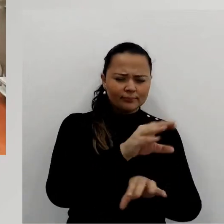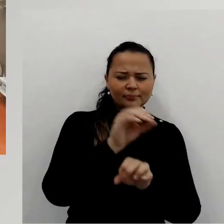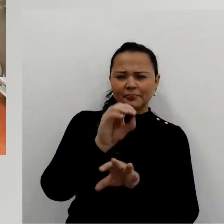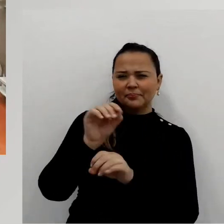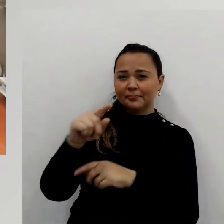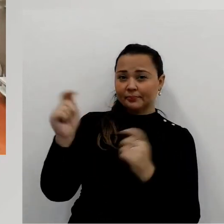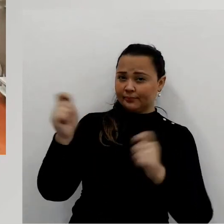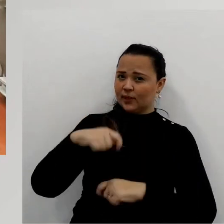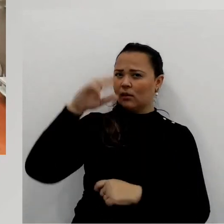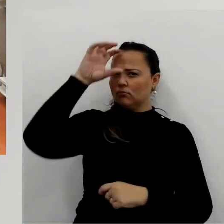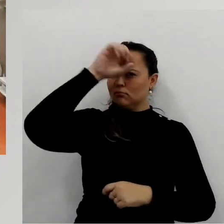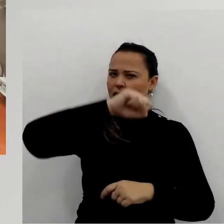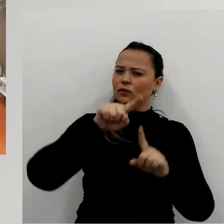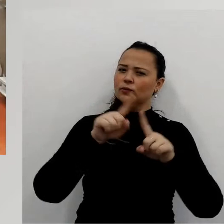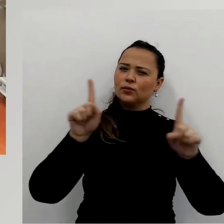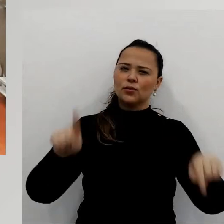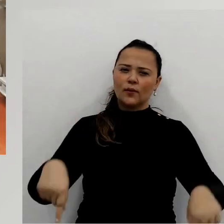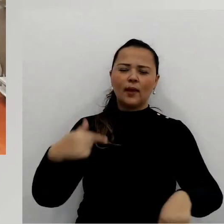on going forward.